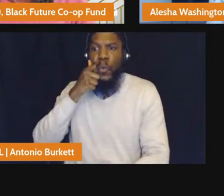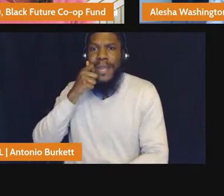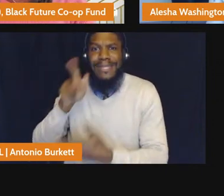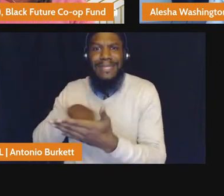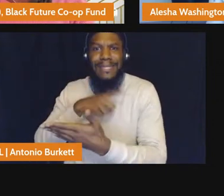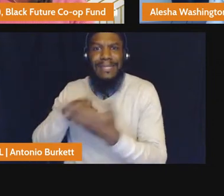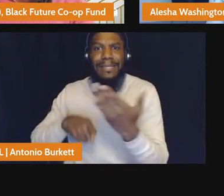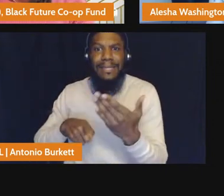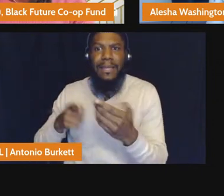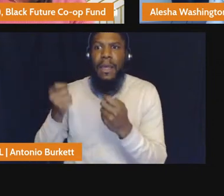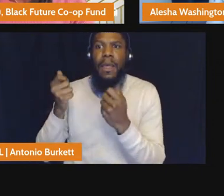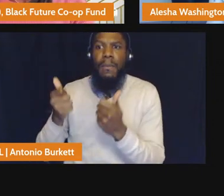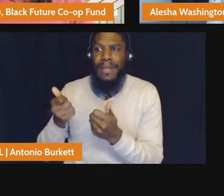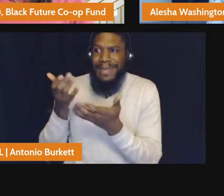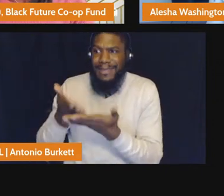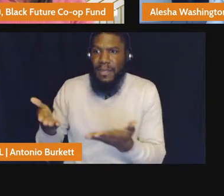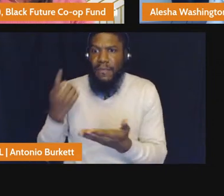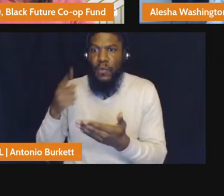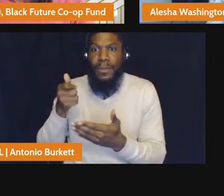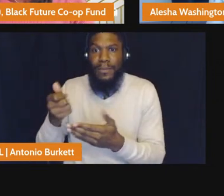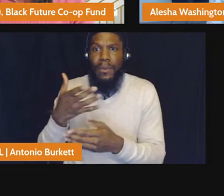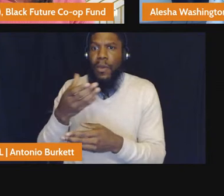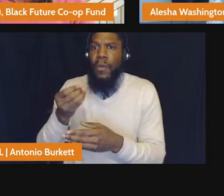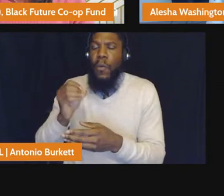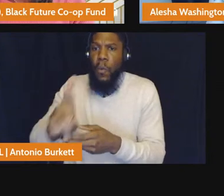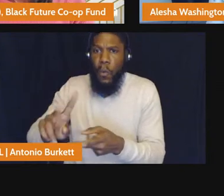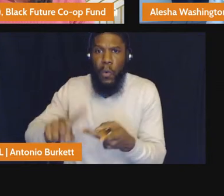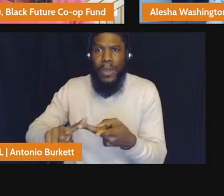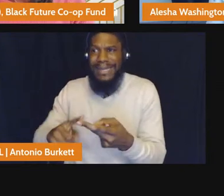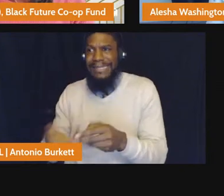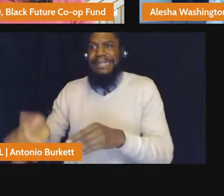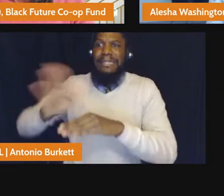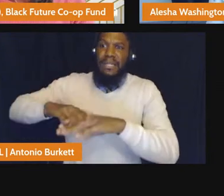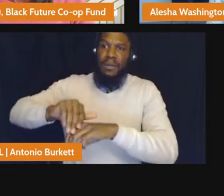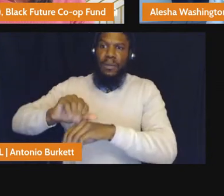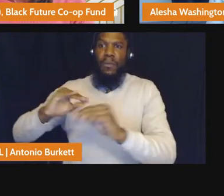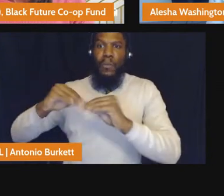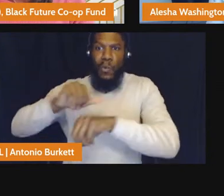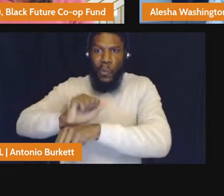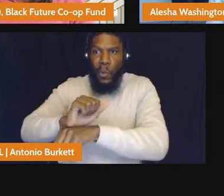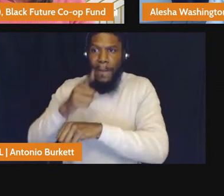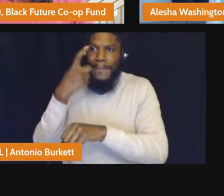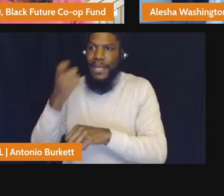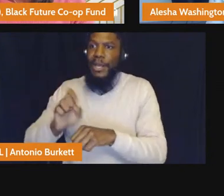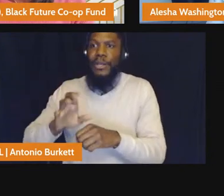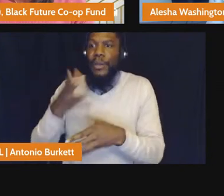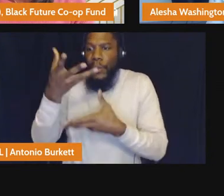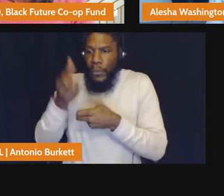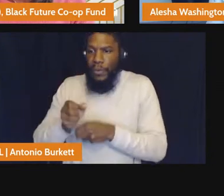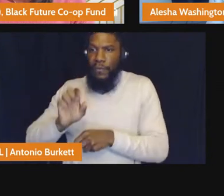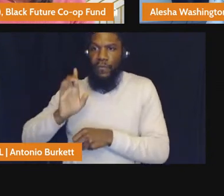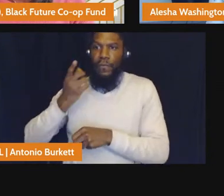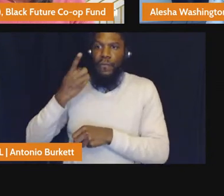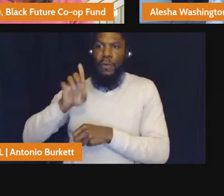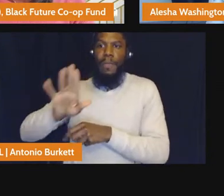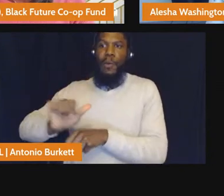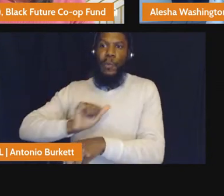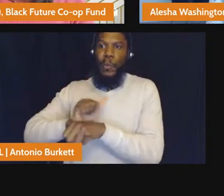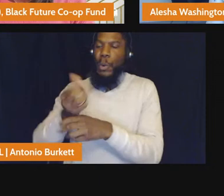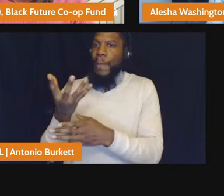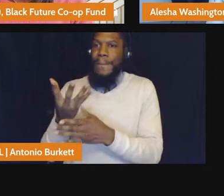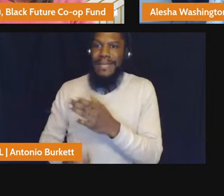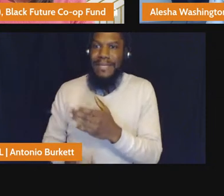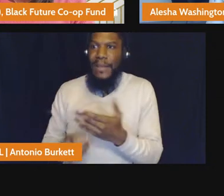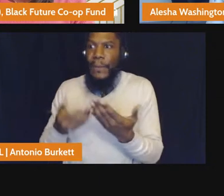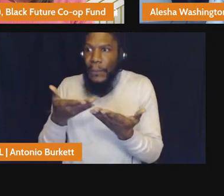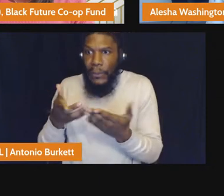or make more work for themselves by not having trust in the basis of the work that they do. So we certainly see that in practice as